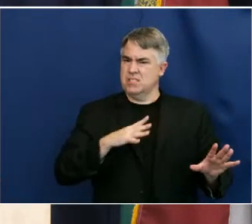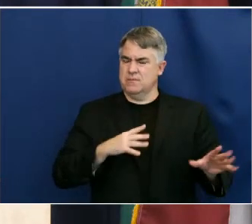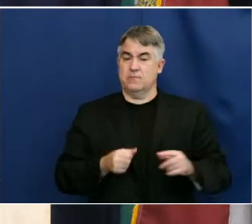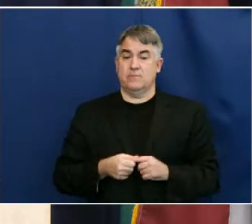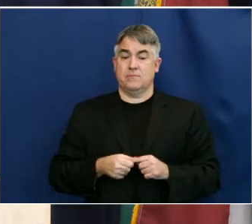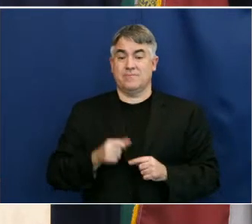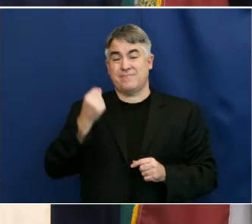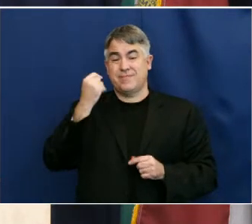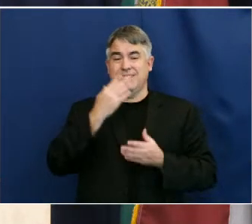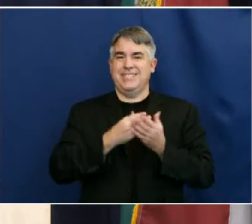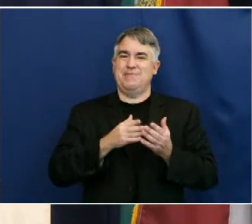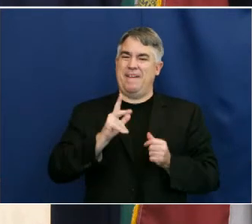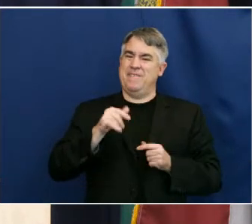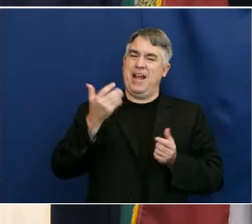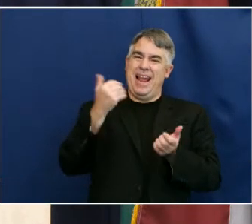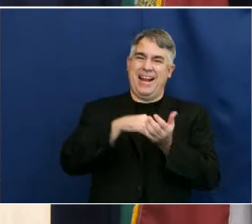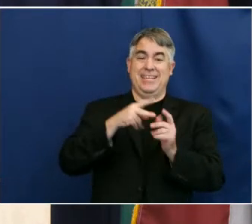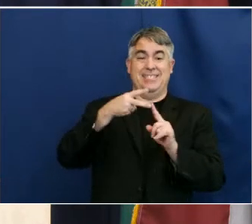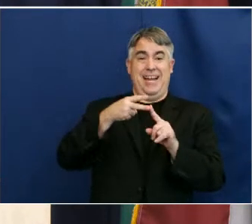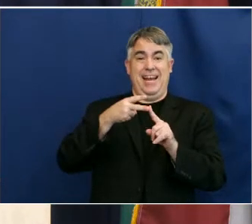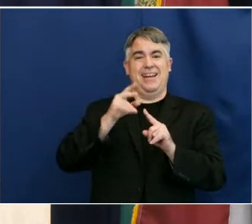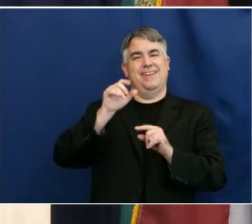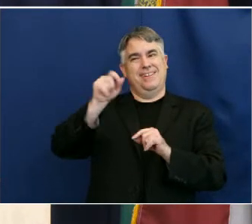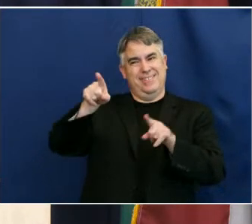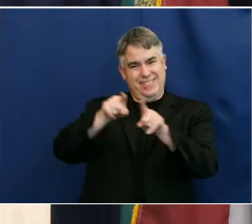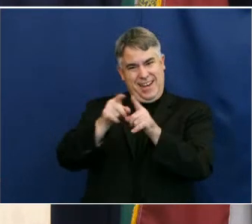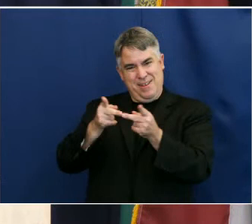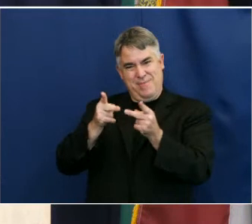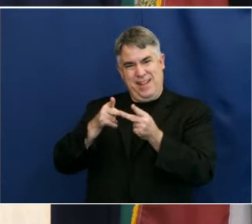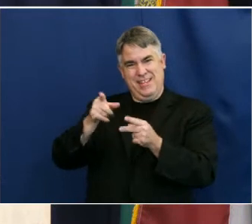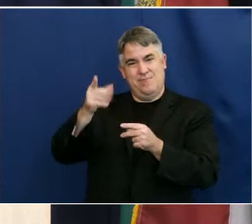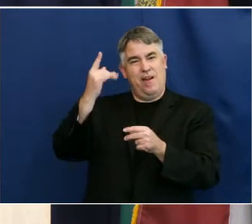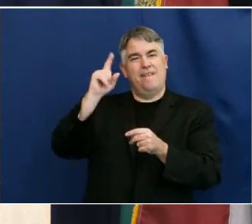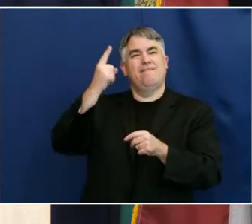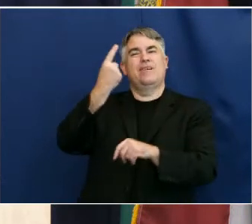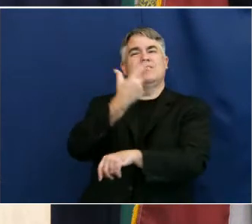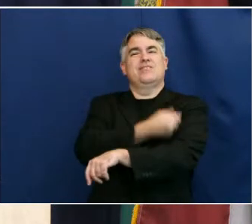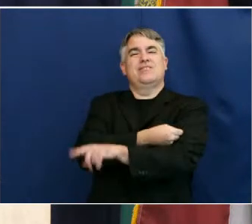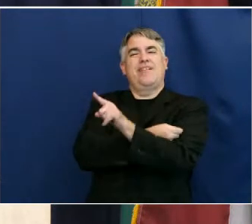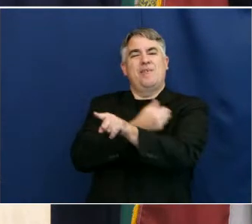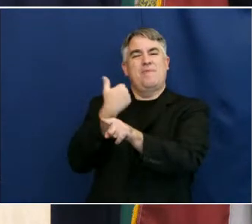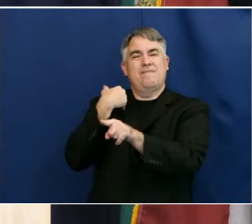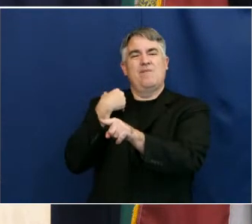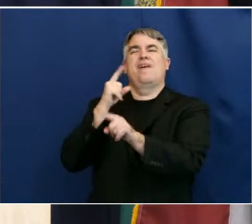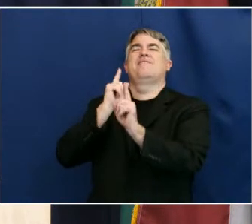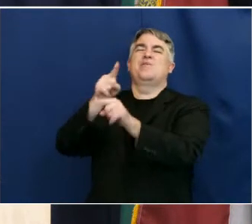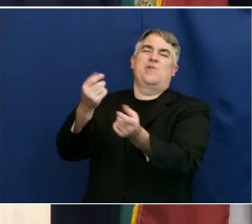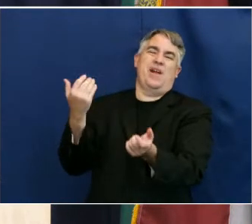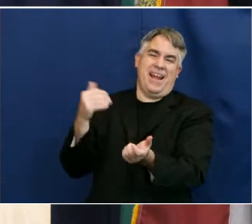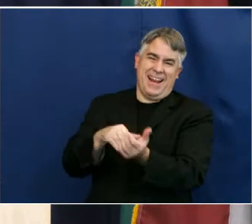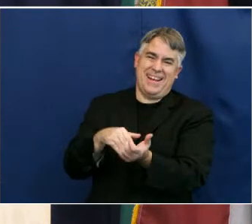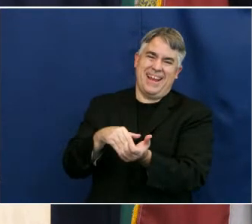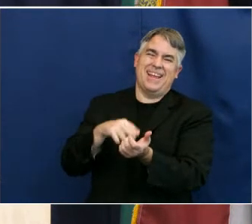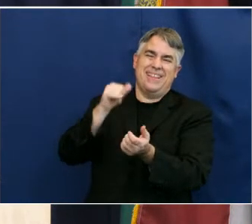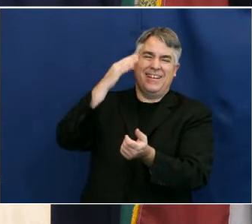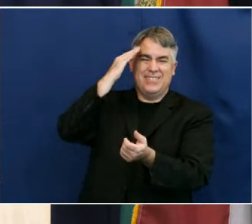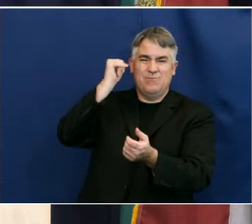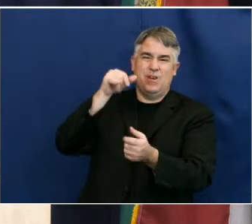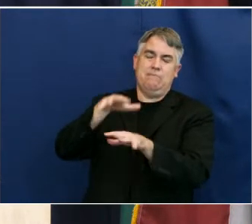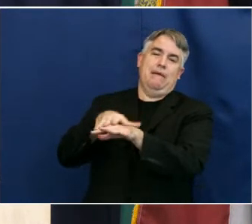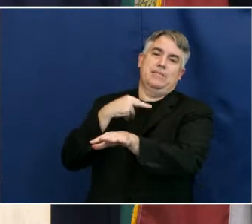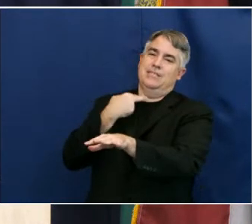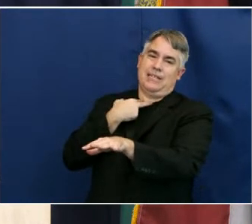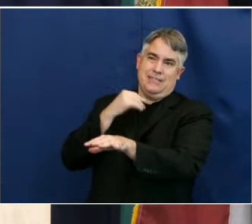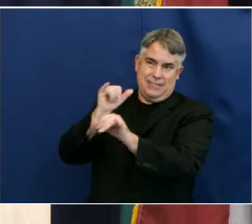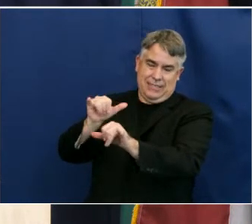this will work out a little bit as we now have more sites and more locations, but we also have to plan for. We know that the Petco site will have